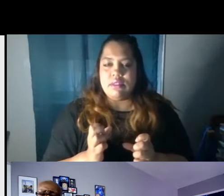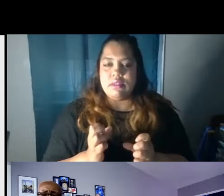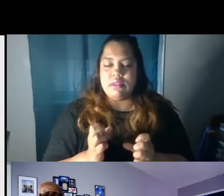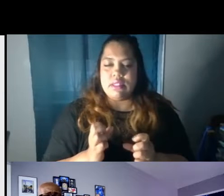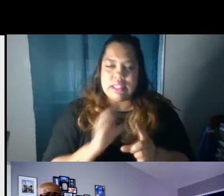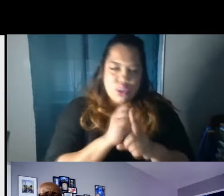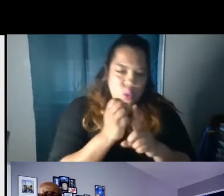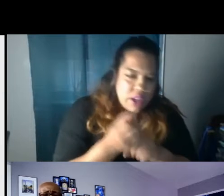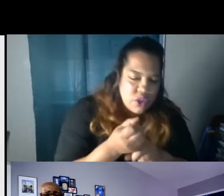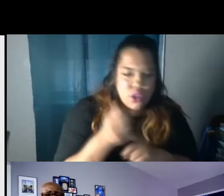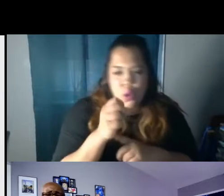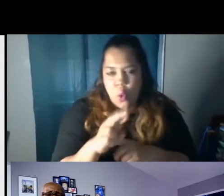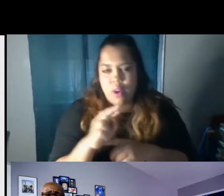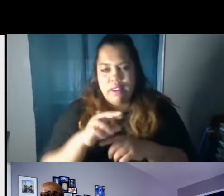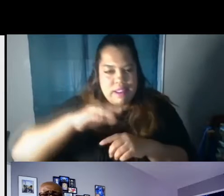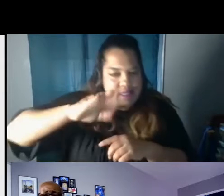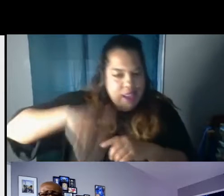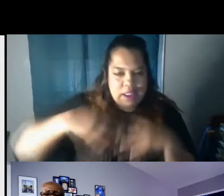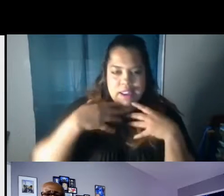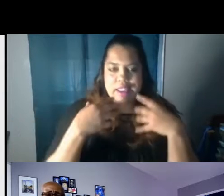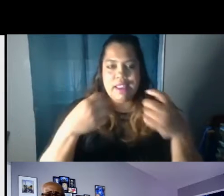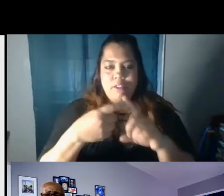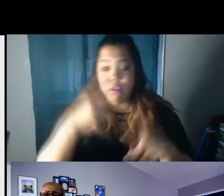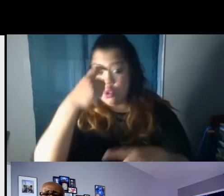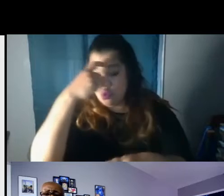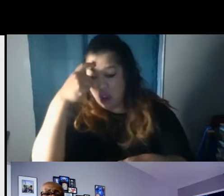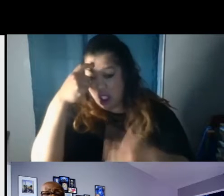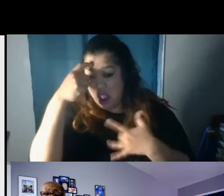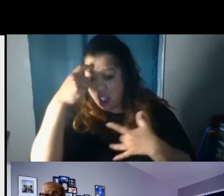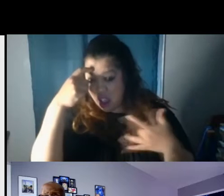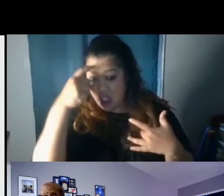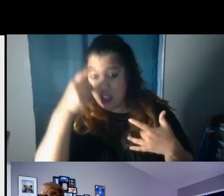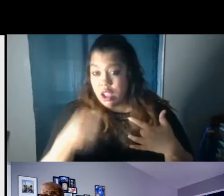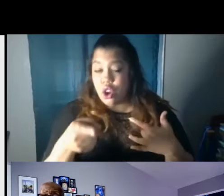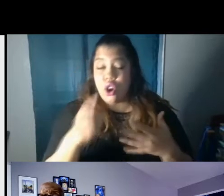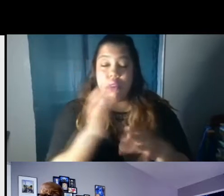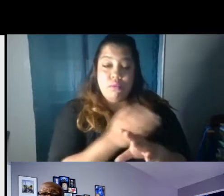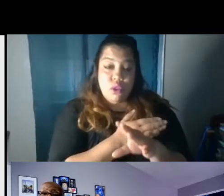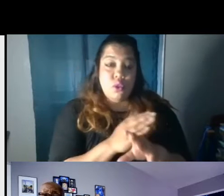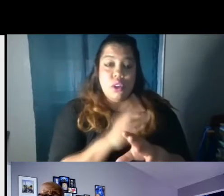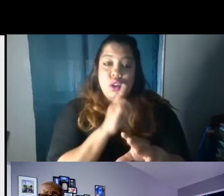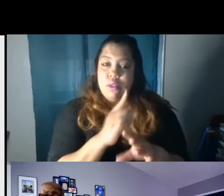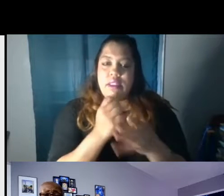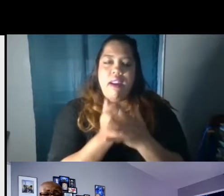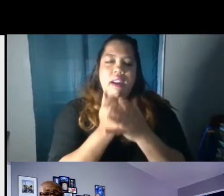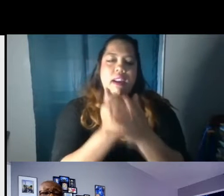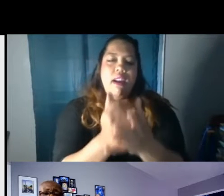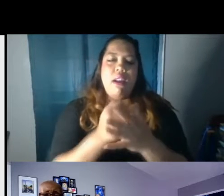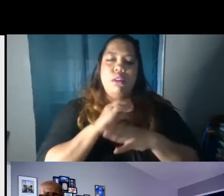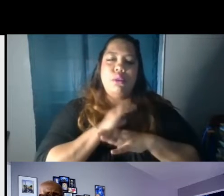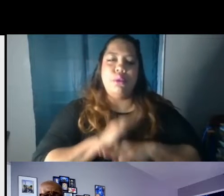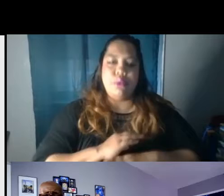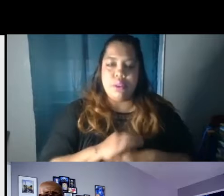Currently, she is offering daily sound healing meditations on her Facebook page, Clubhouse,